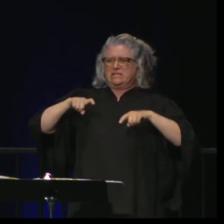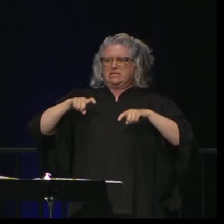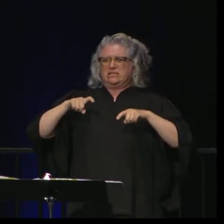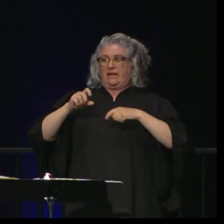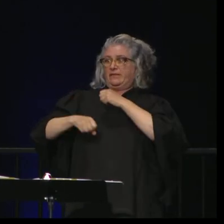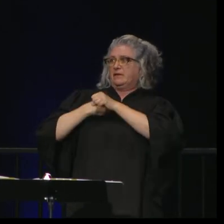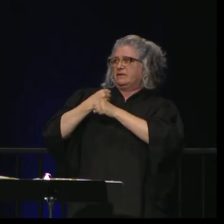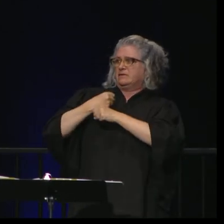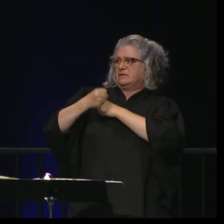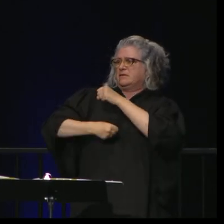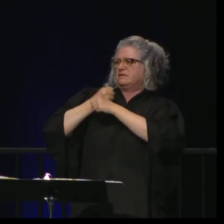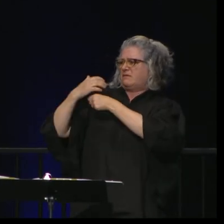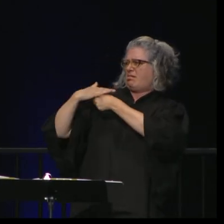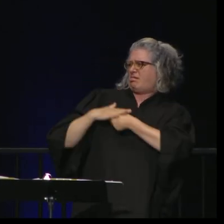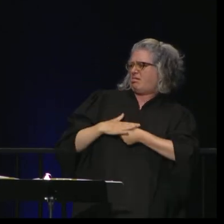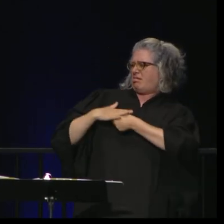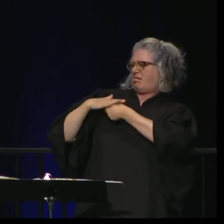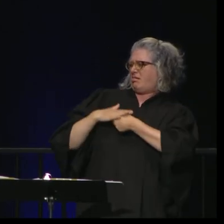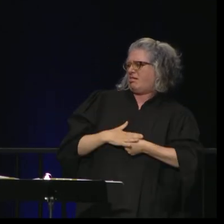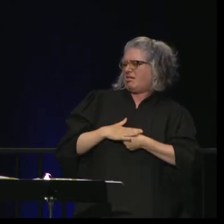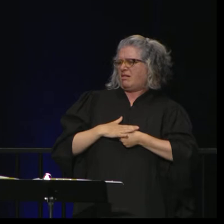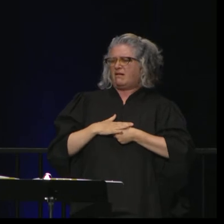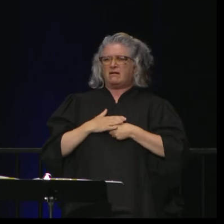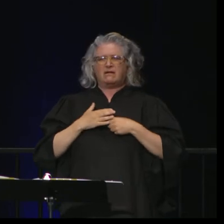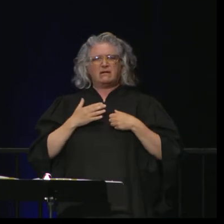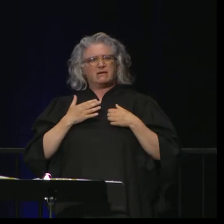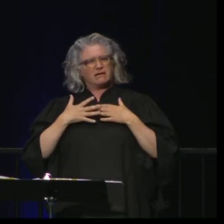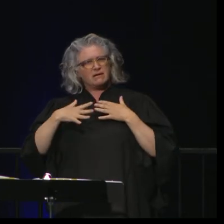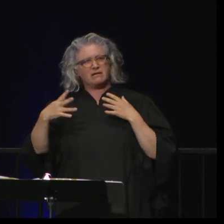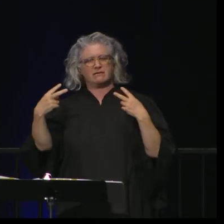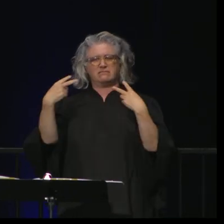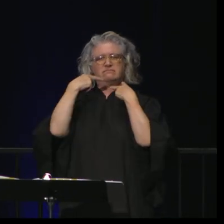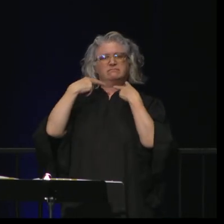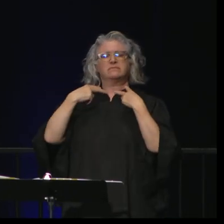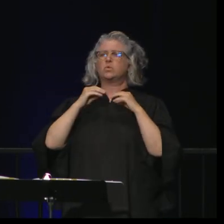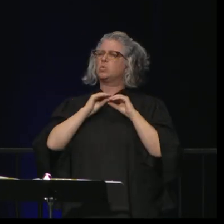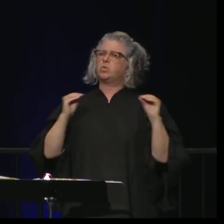years finds and shall find me unafraid.